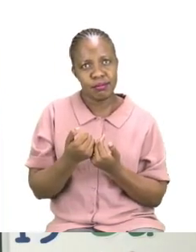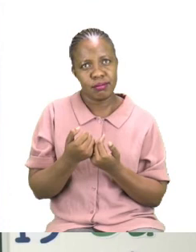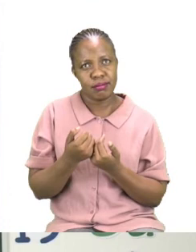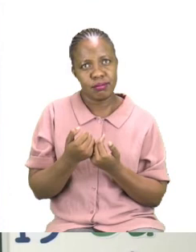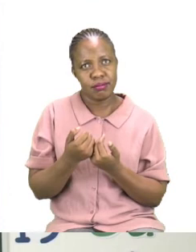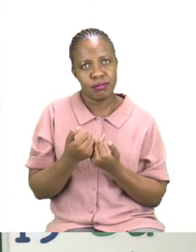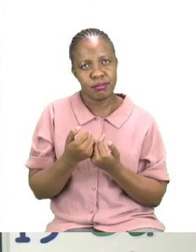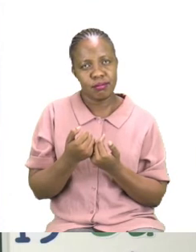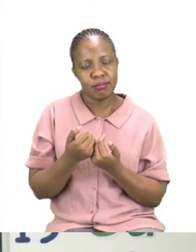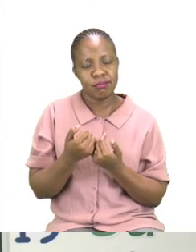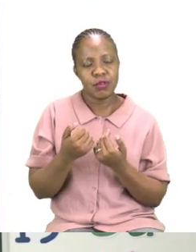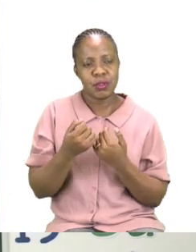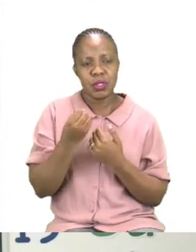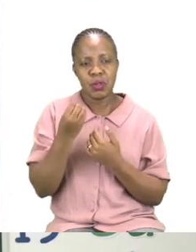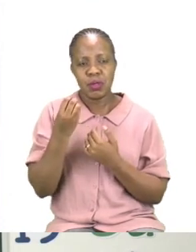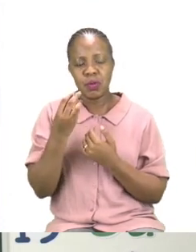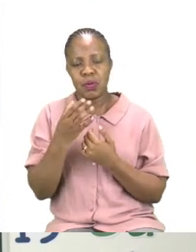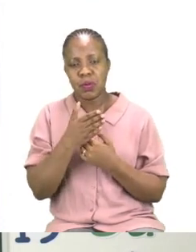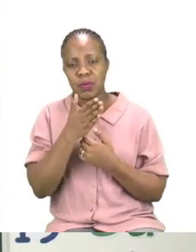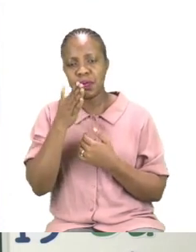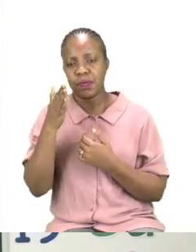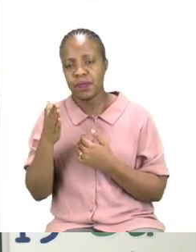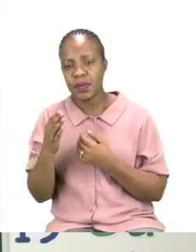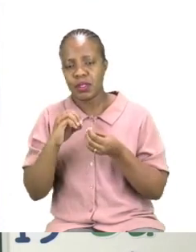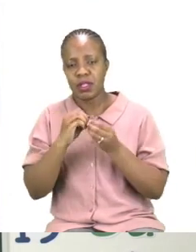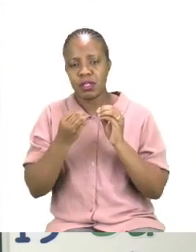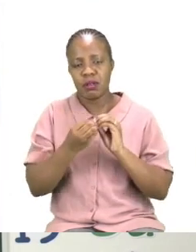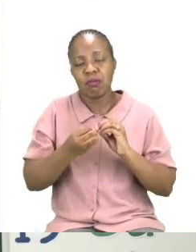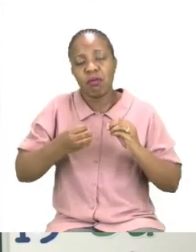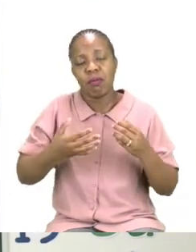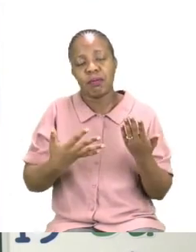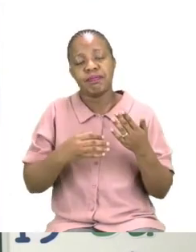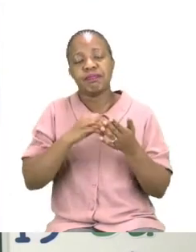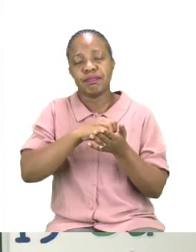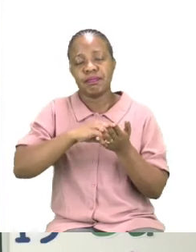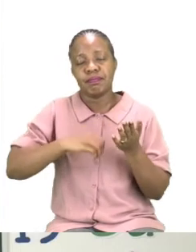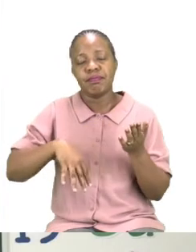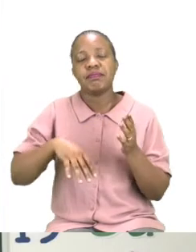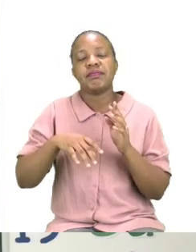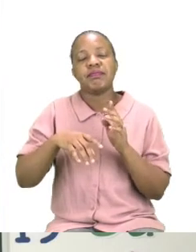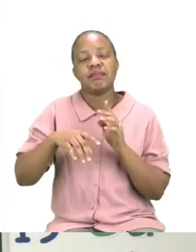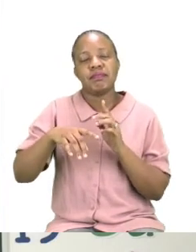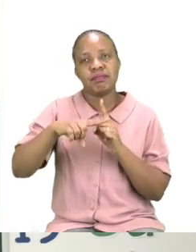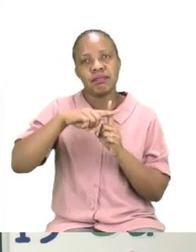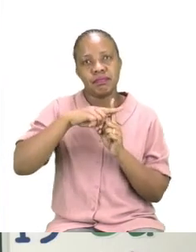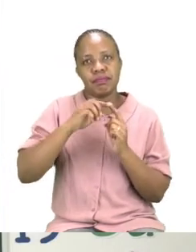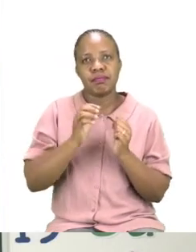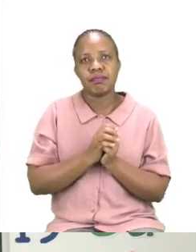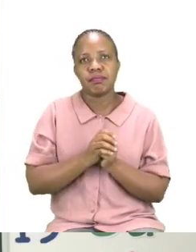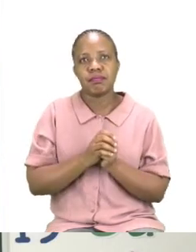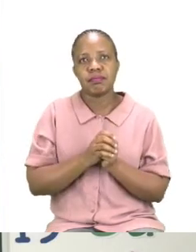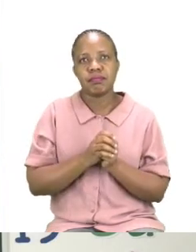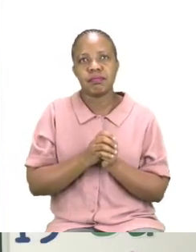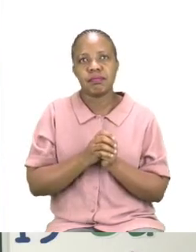the next number, or we can subtract. Let's use counting on. We already have our number 3,